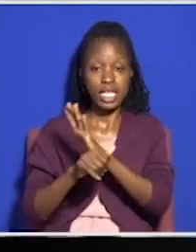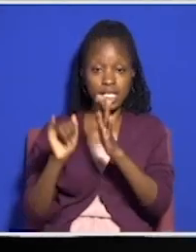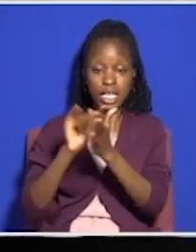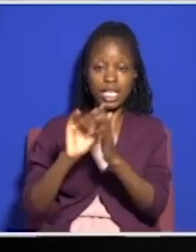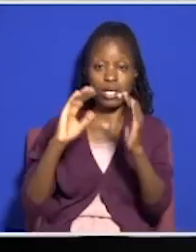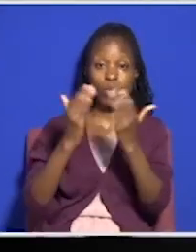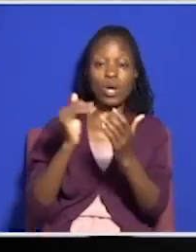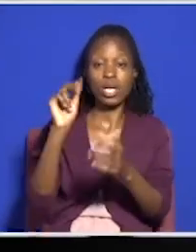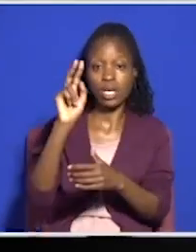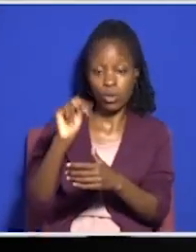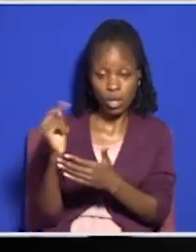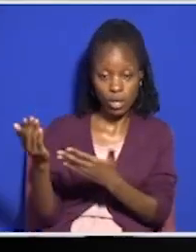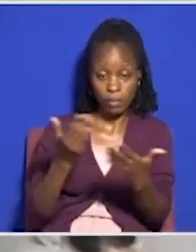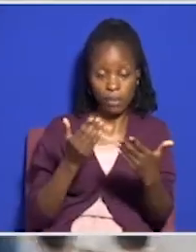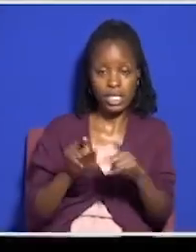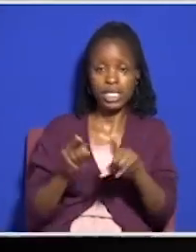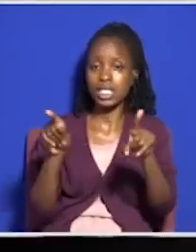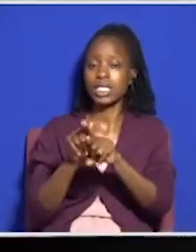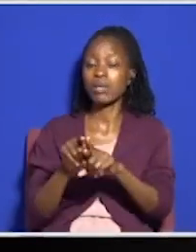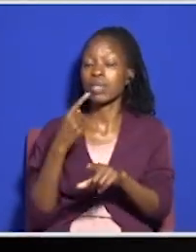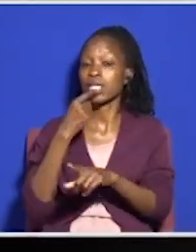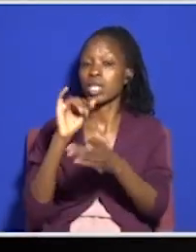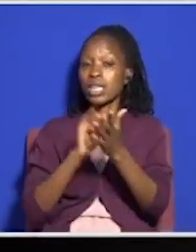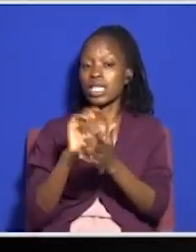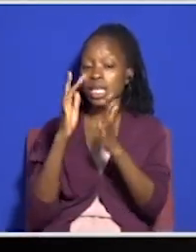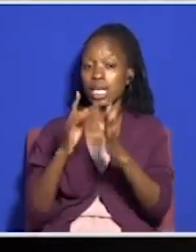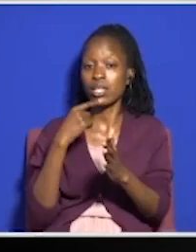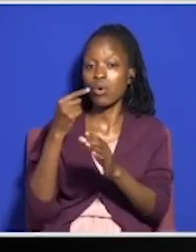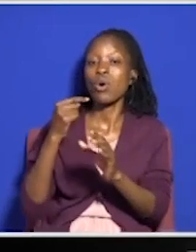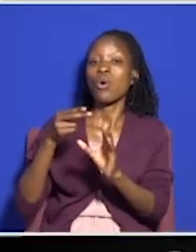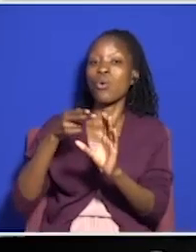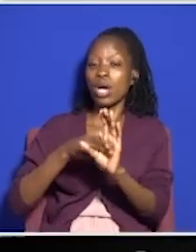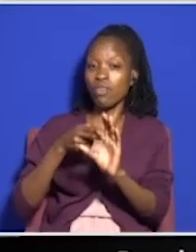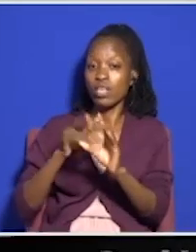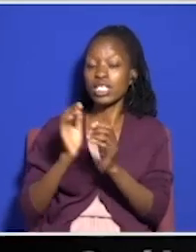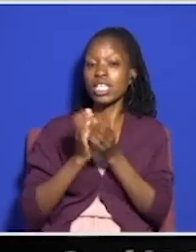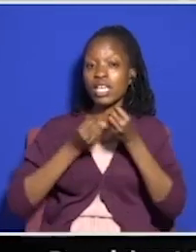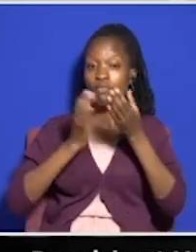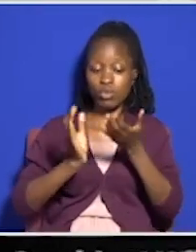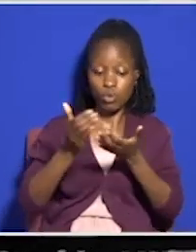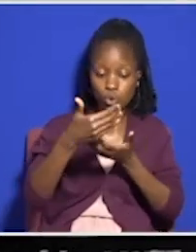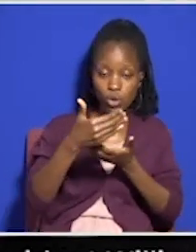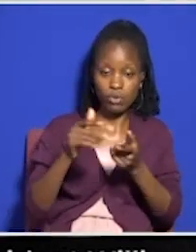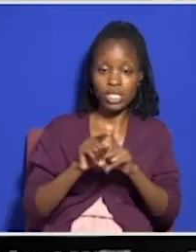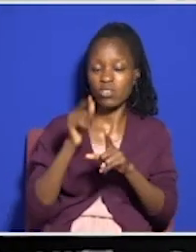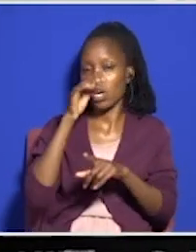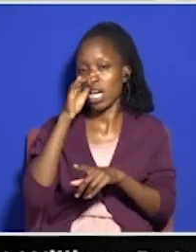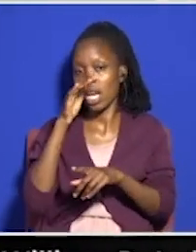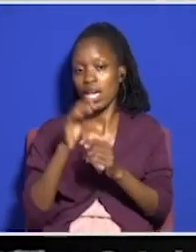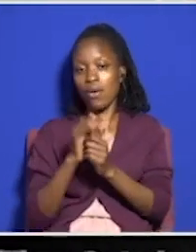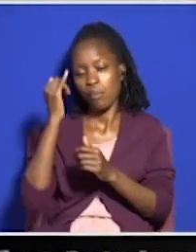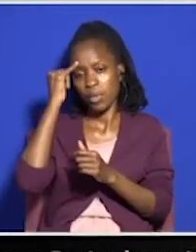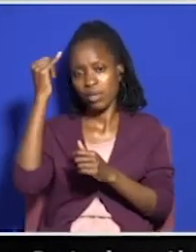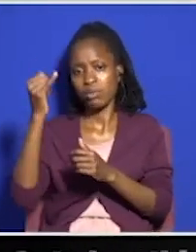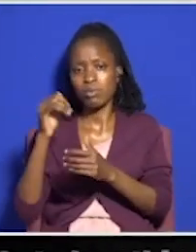the WorldCoin project. They added that Kenyans who participated in the data collection exercise were deceived by the idea